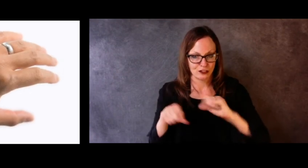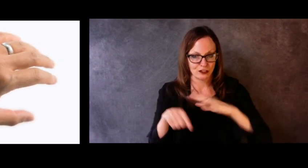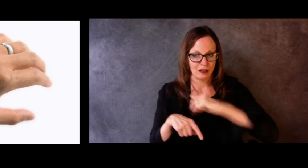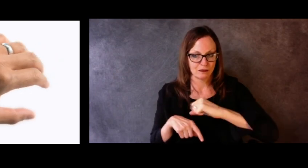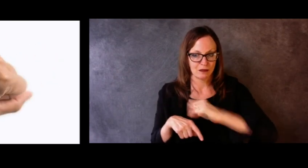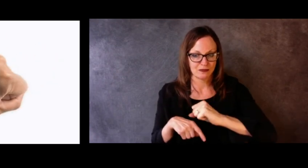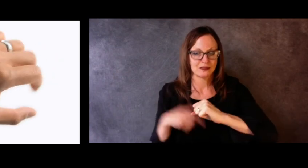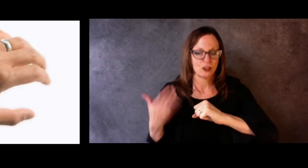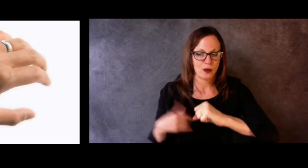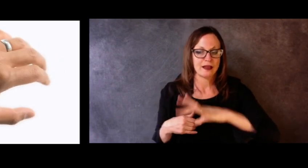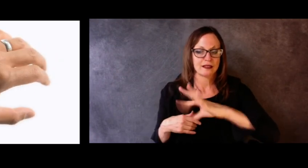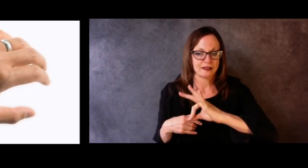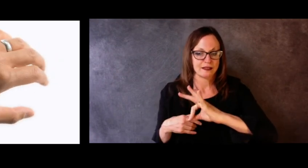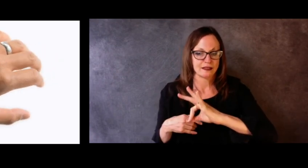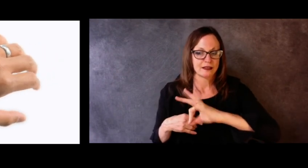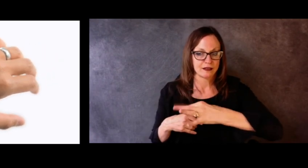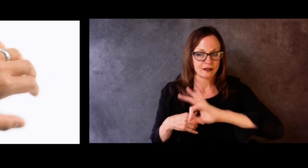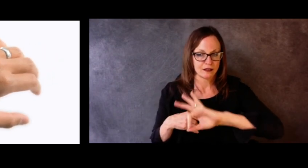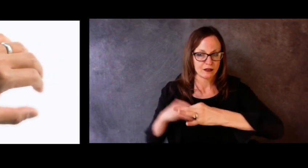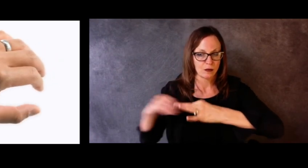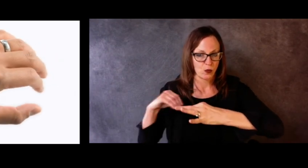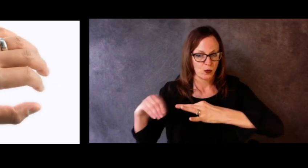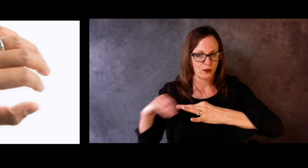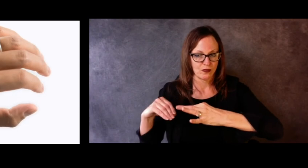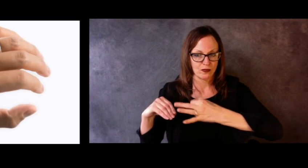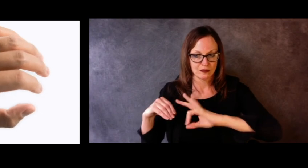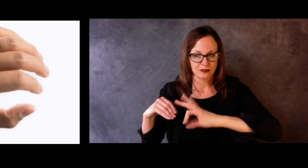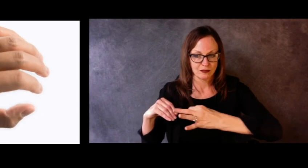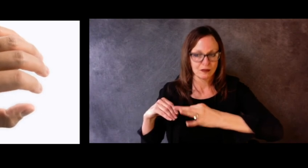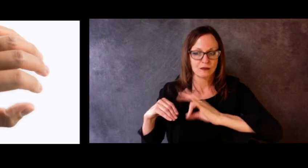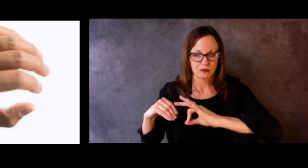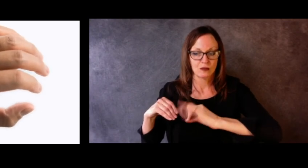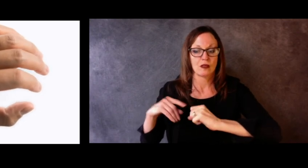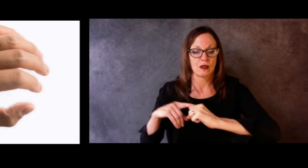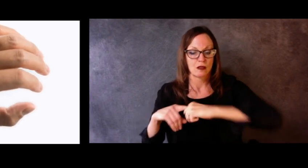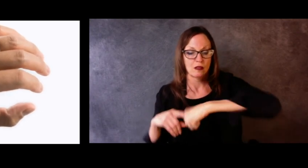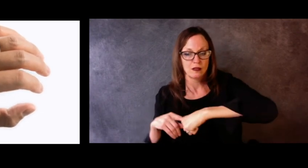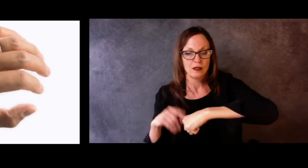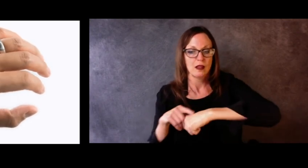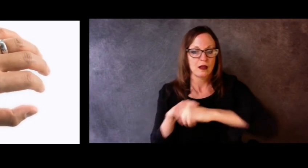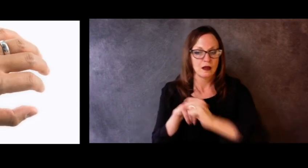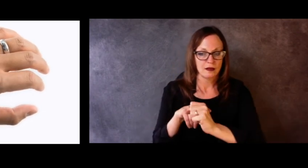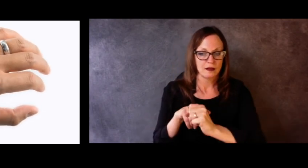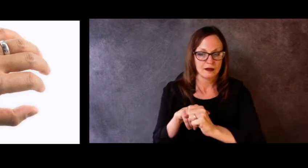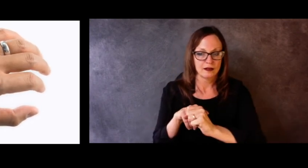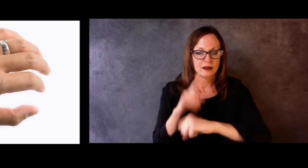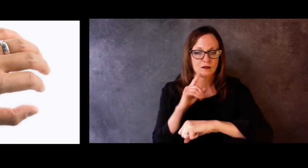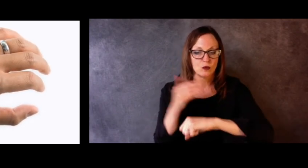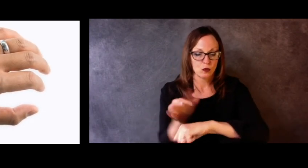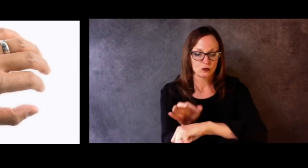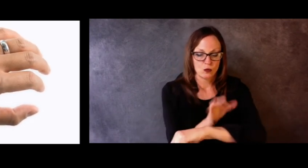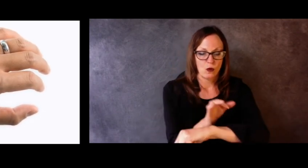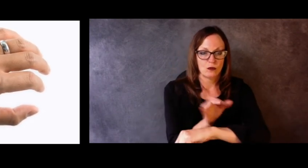motion pointer, and clench to confirm. Now you can move your arm to hover the pointer over the edge to scroll the page. Then hover